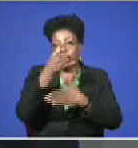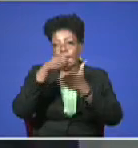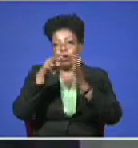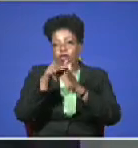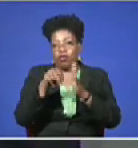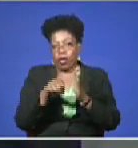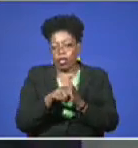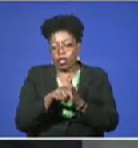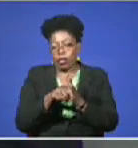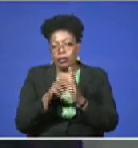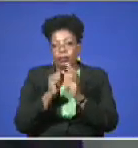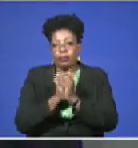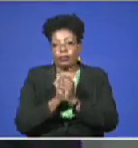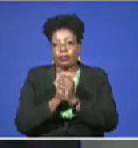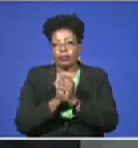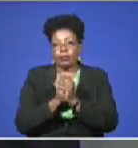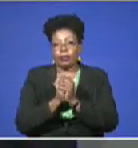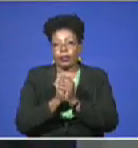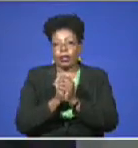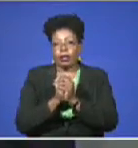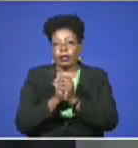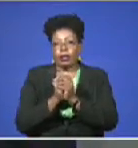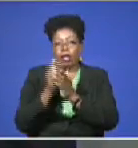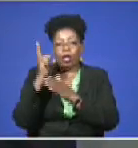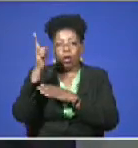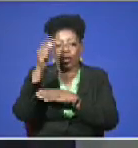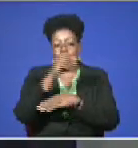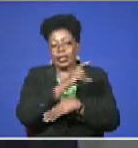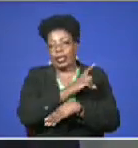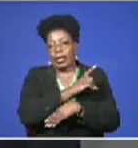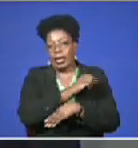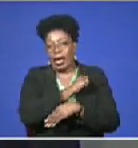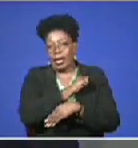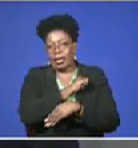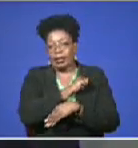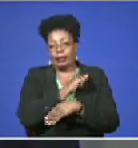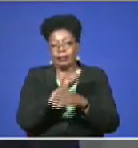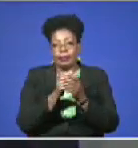bahamas.gov.bs/immigration. Reporting from the Immigration Department, Lloyd Allen, ZNS Network News.